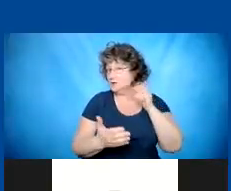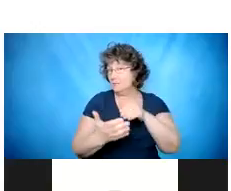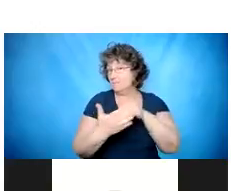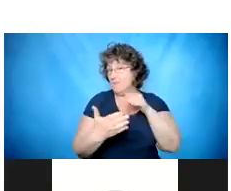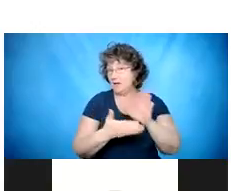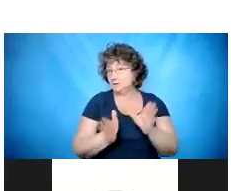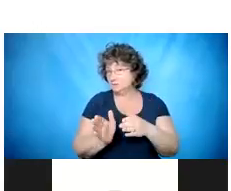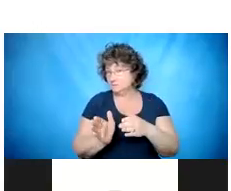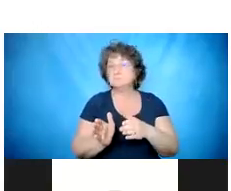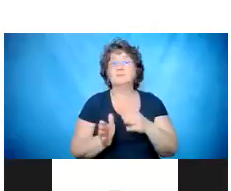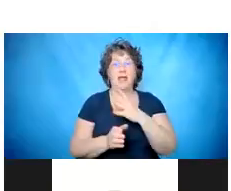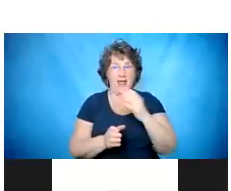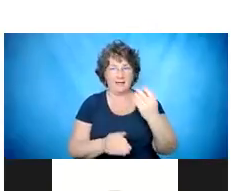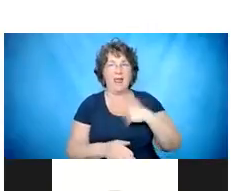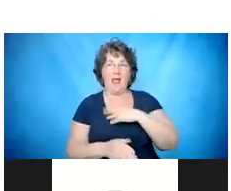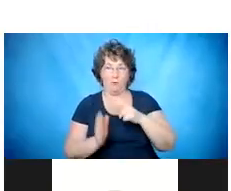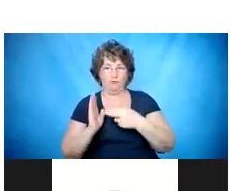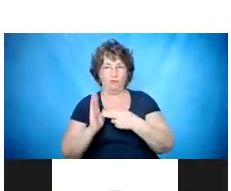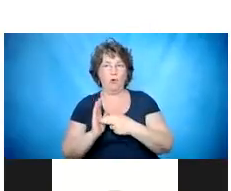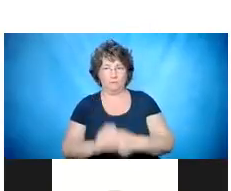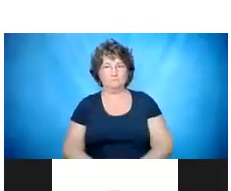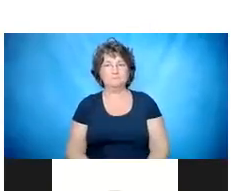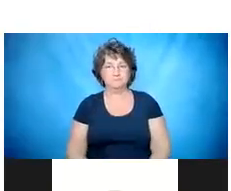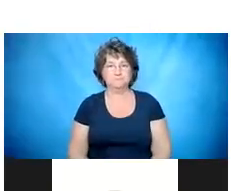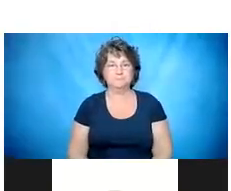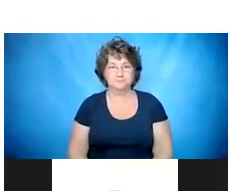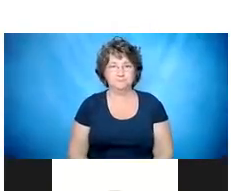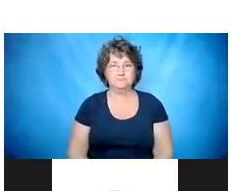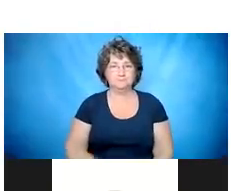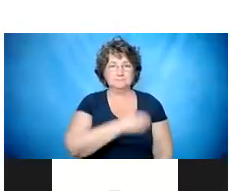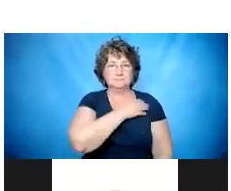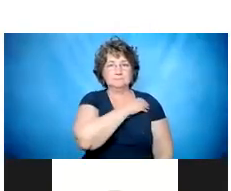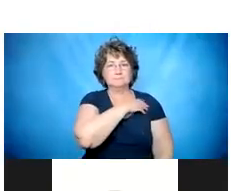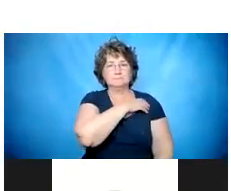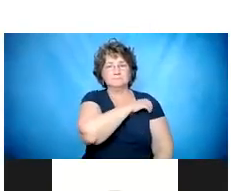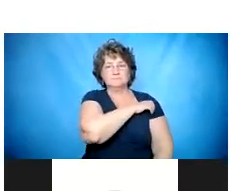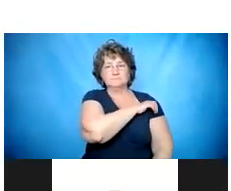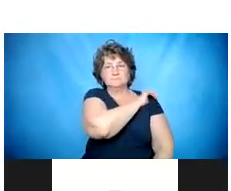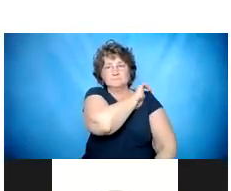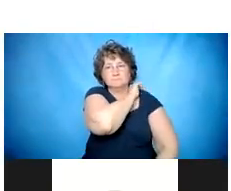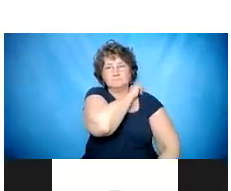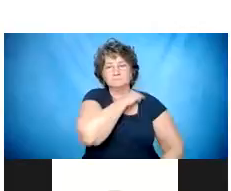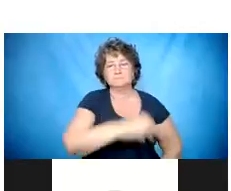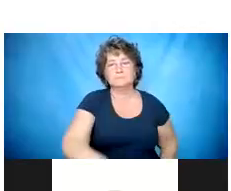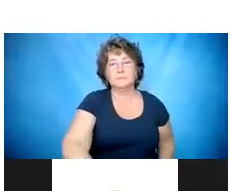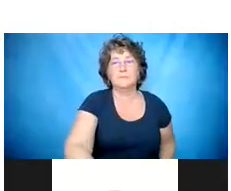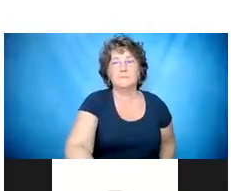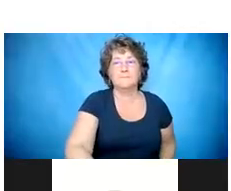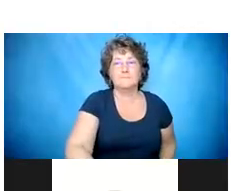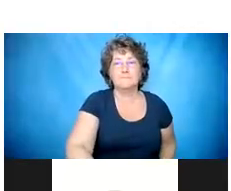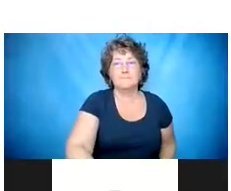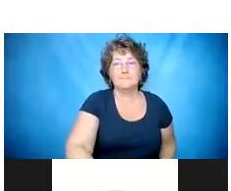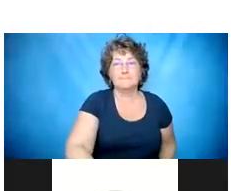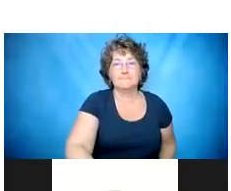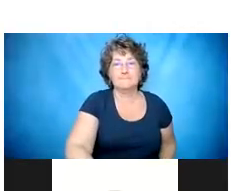Next slide, please. So our goal, again, is to explain the role of the cultural diversity,